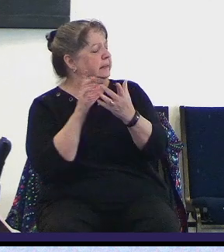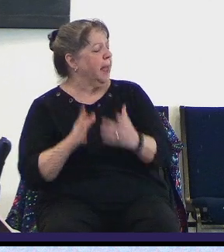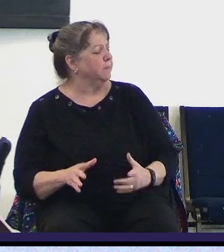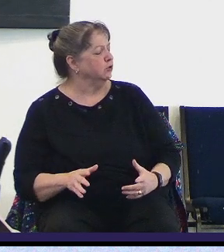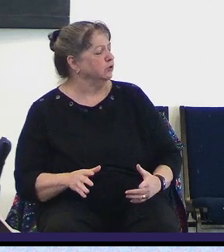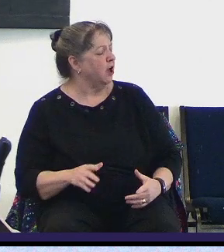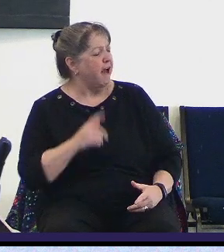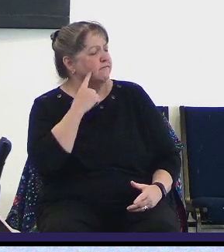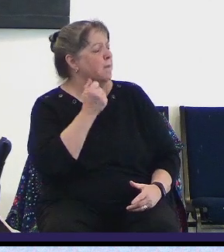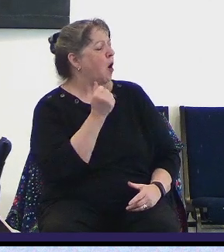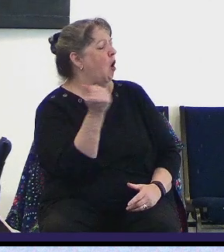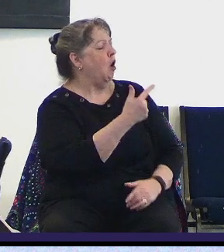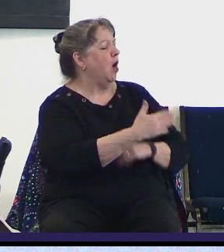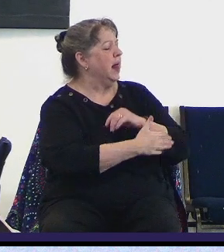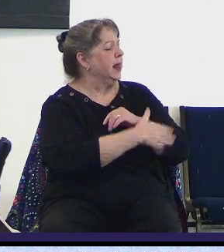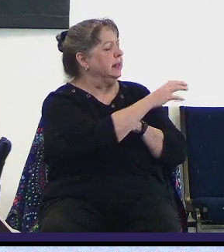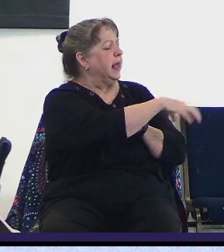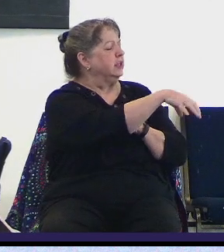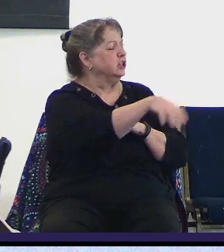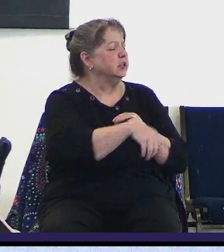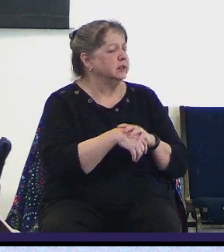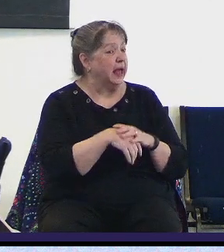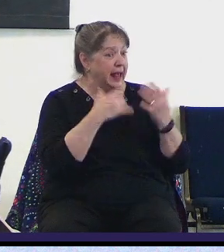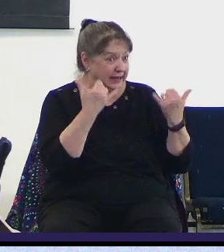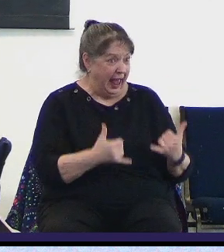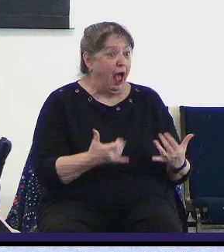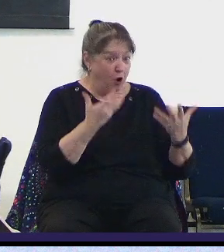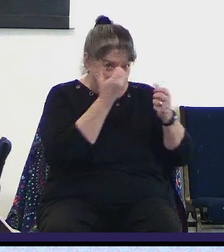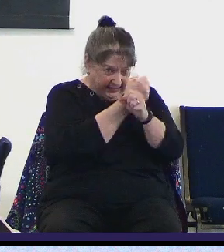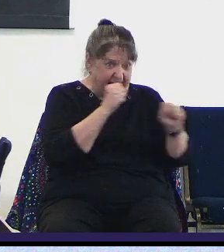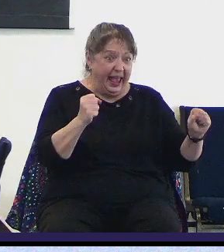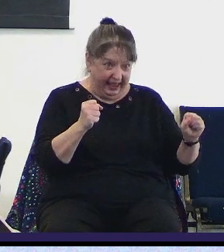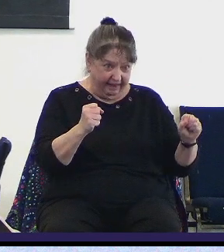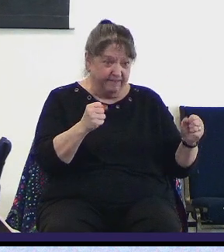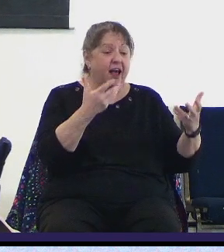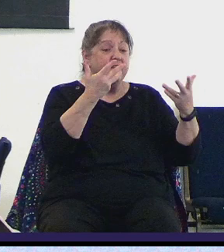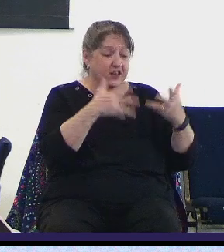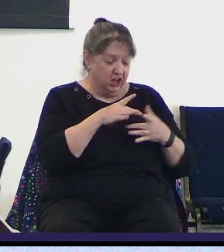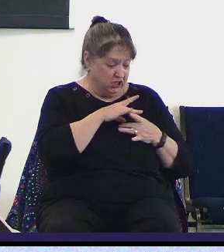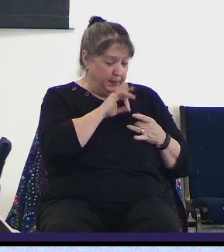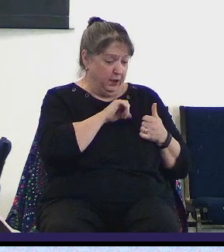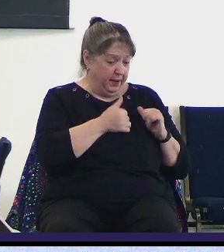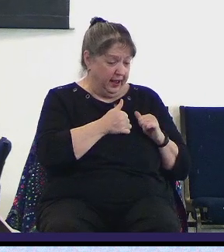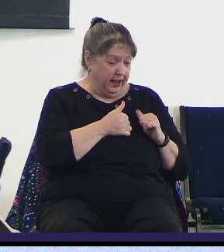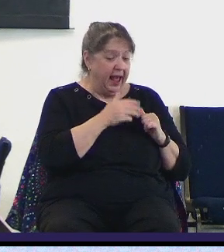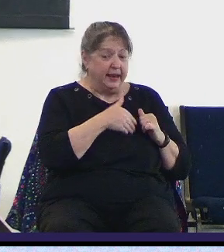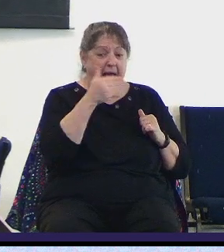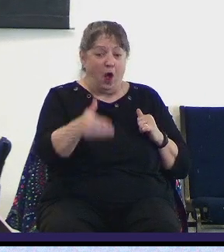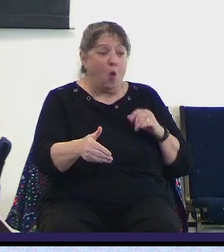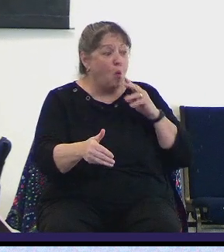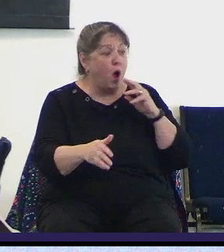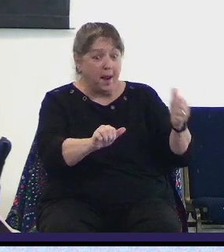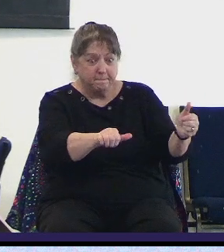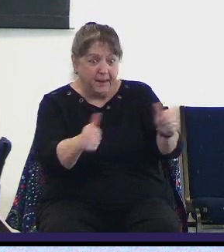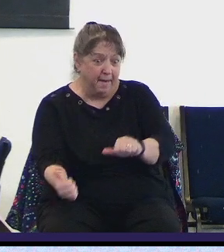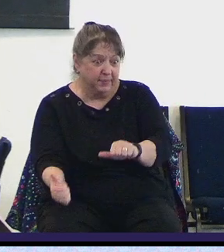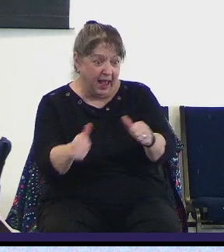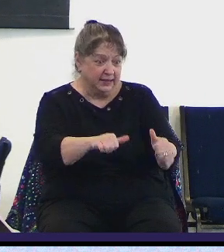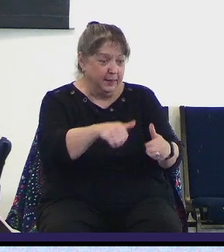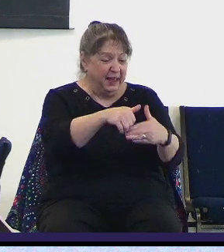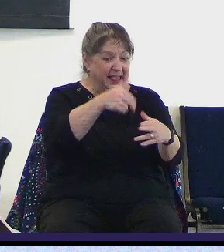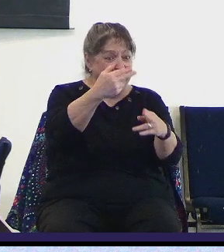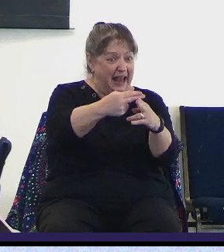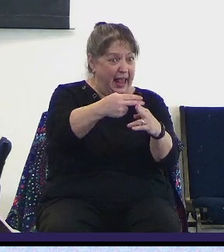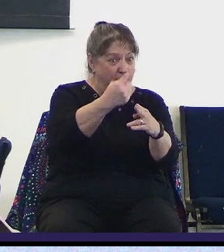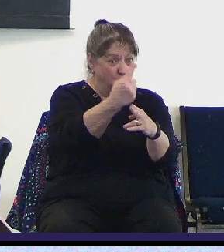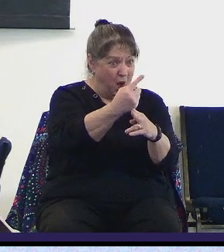baptize disciples. They're spiritually saved now. They're spiritually baptized, baptizing them in the name of the Father, Son, Holy Spirit. And